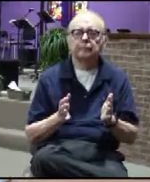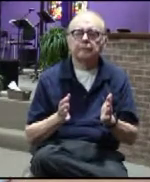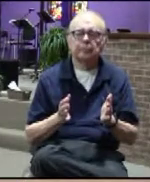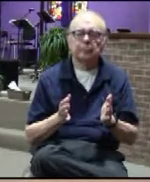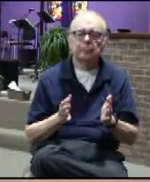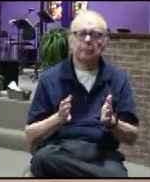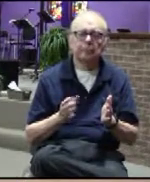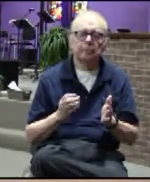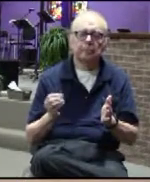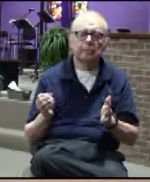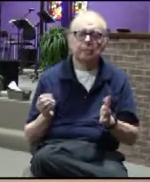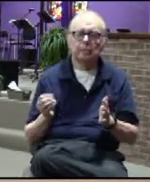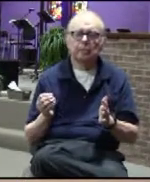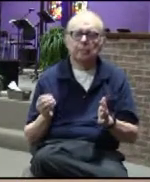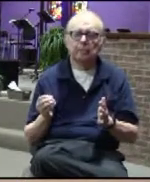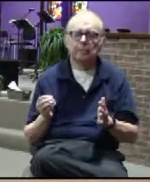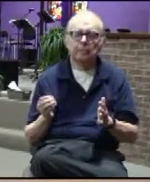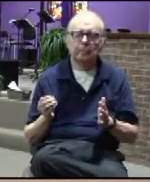and so